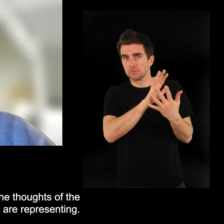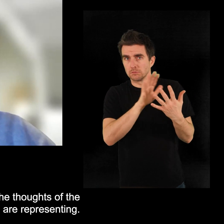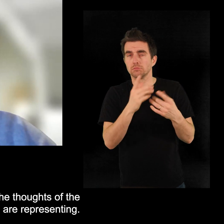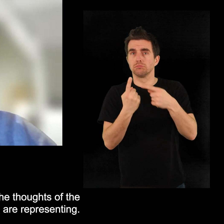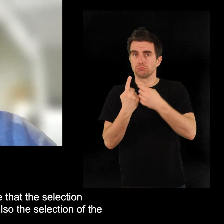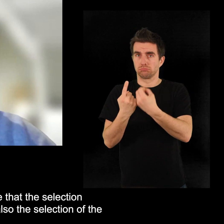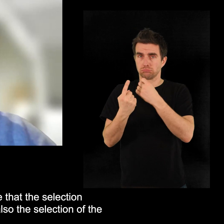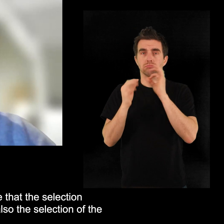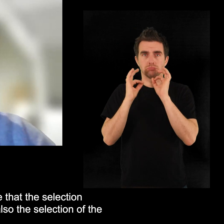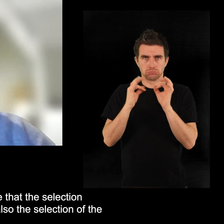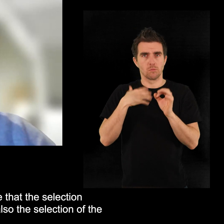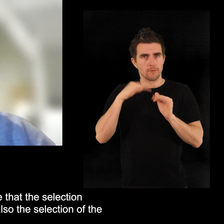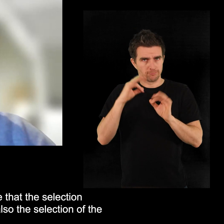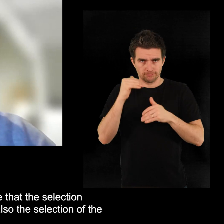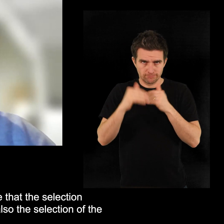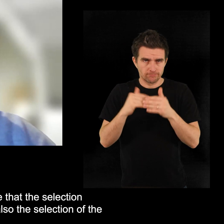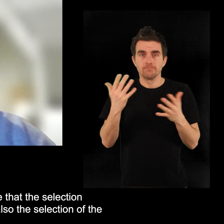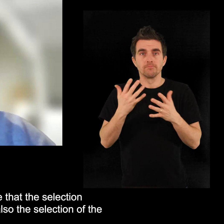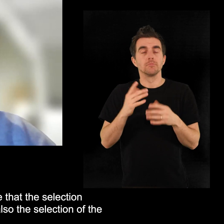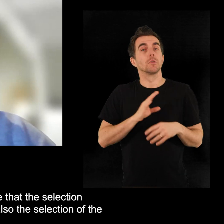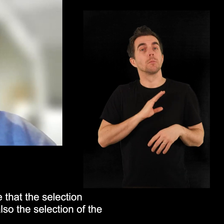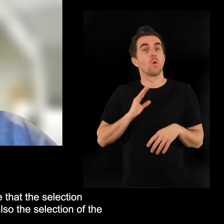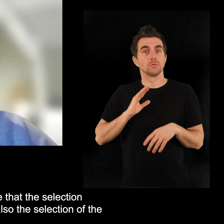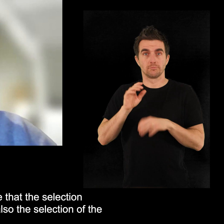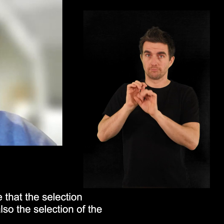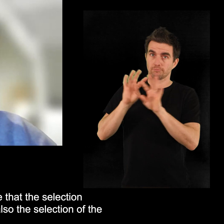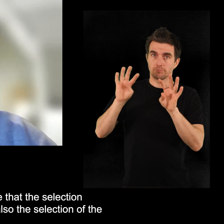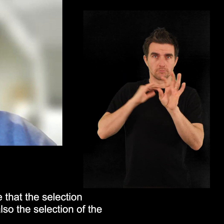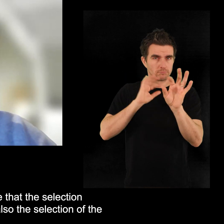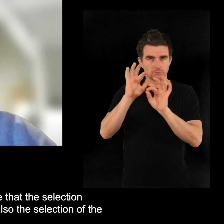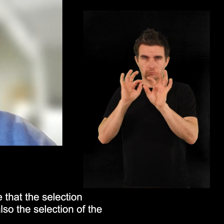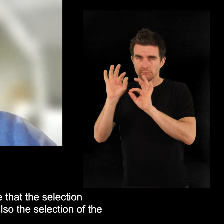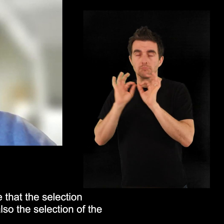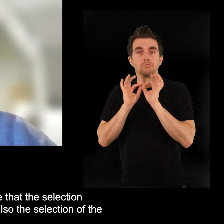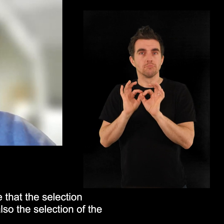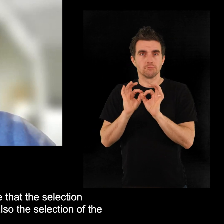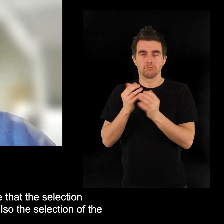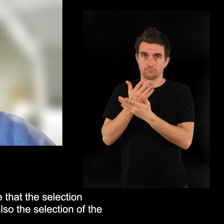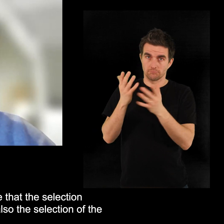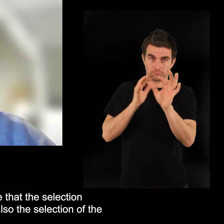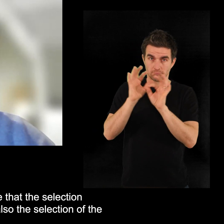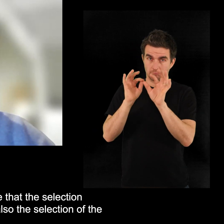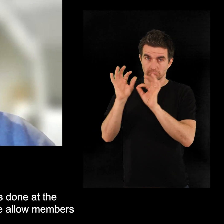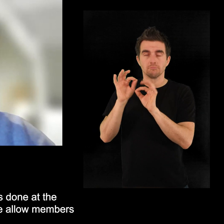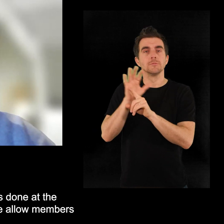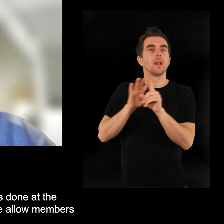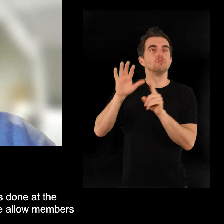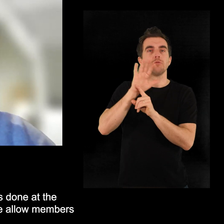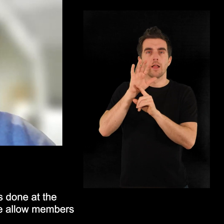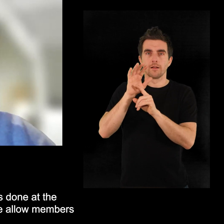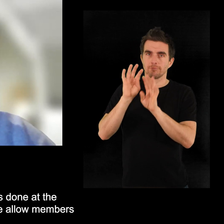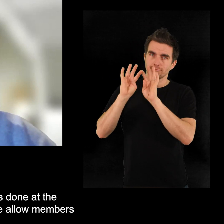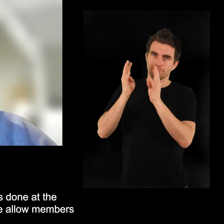representing. In addition to that, we ensure that the selection of the board members and also the selection of the National